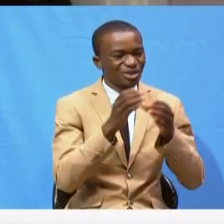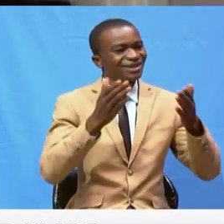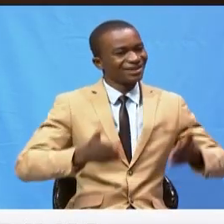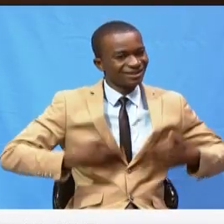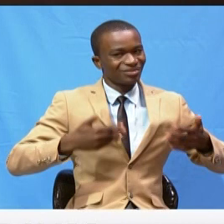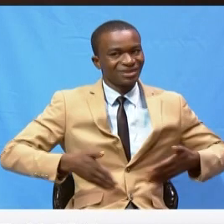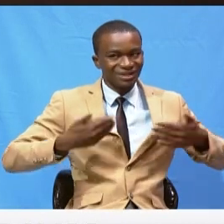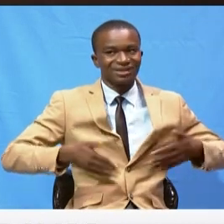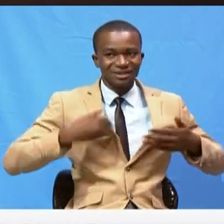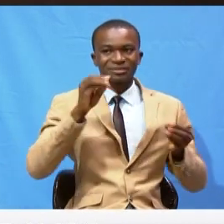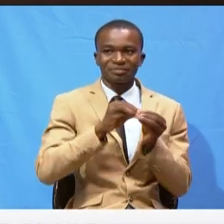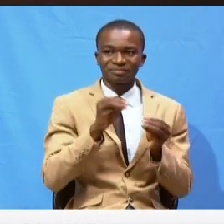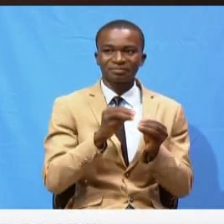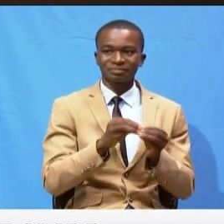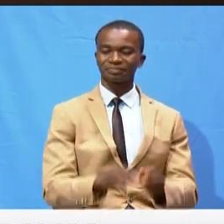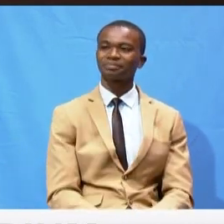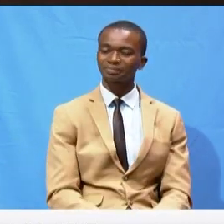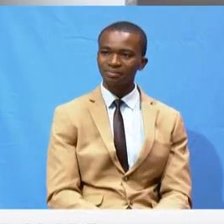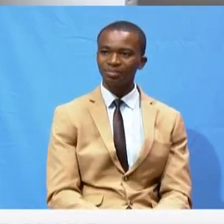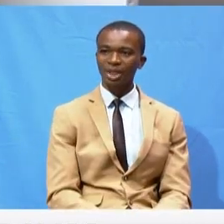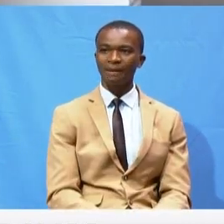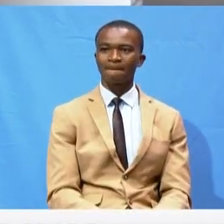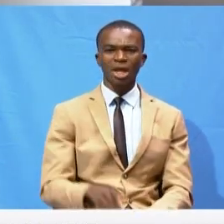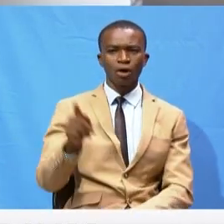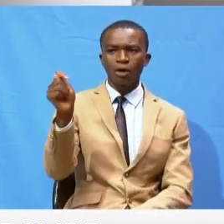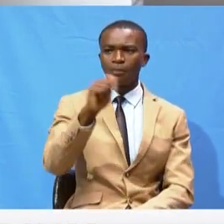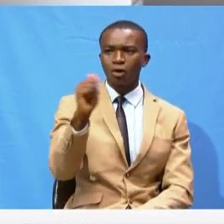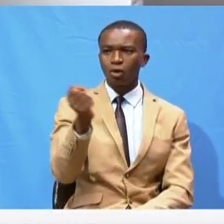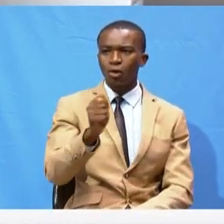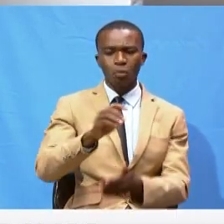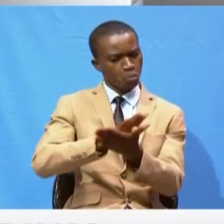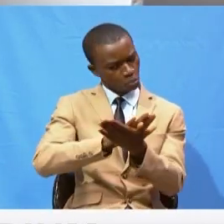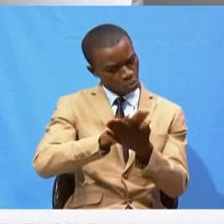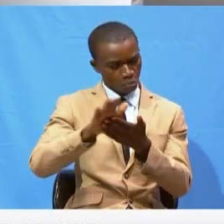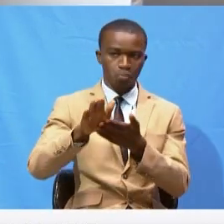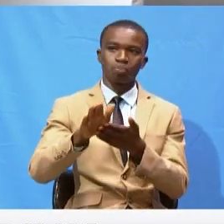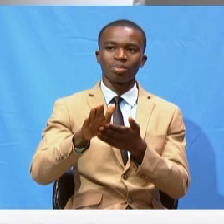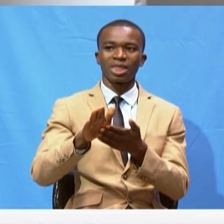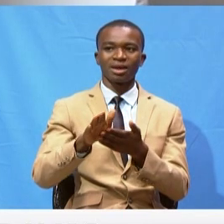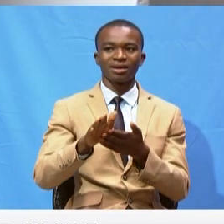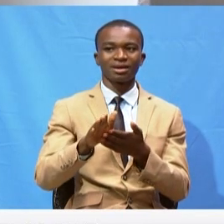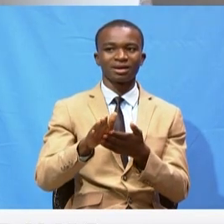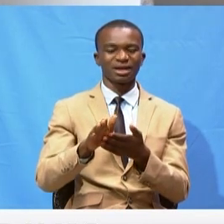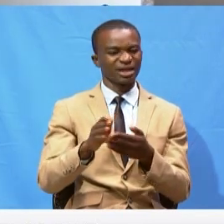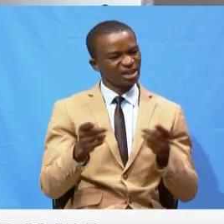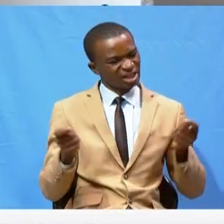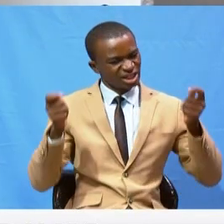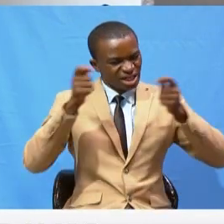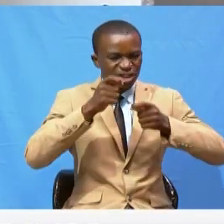rooms are electrified, the bathrooms are electrified. But overall, as a committee, we will report back to